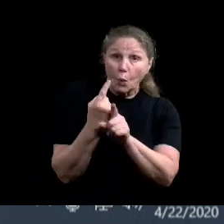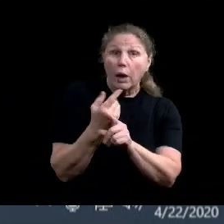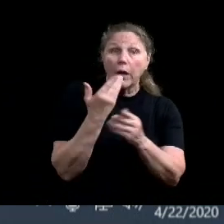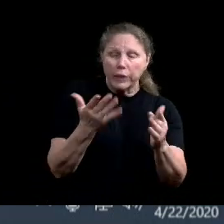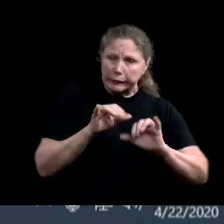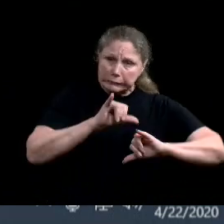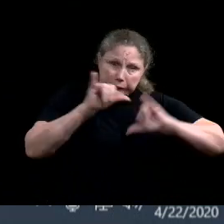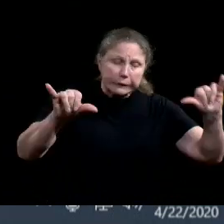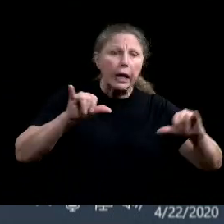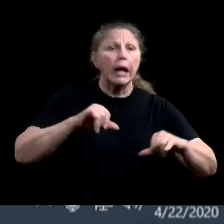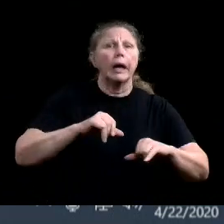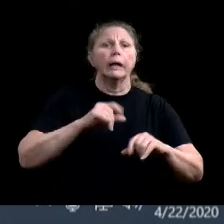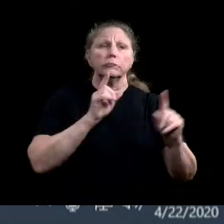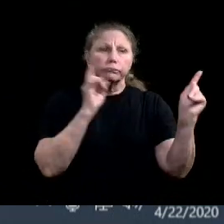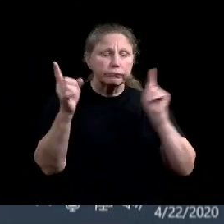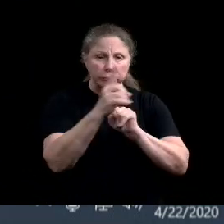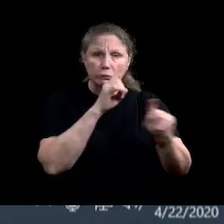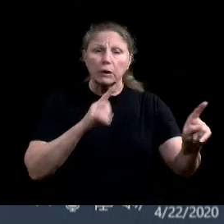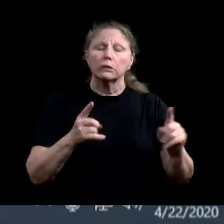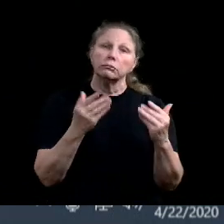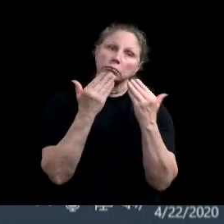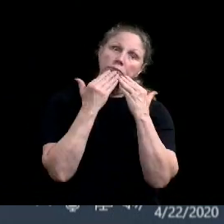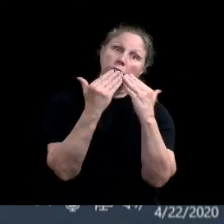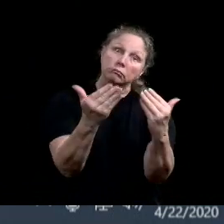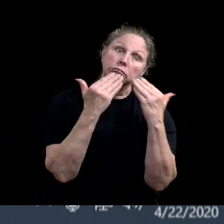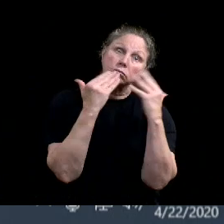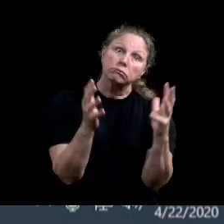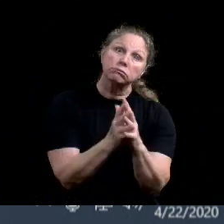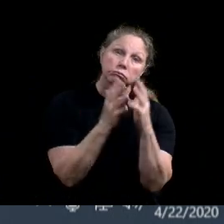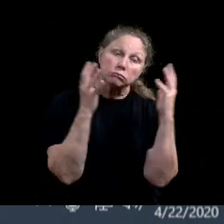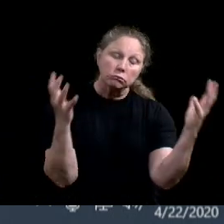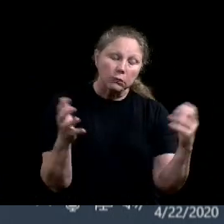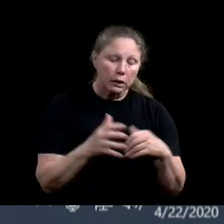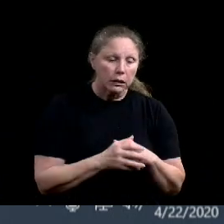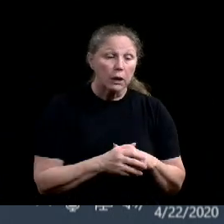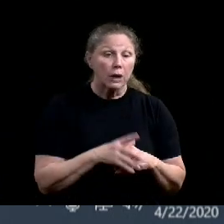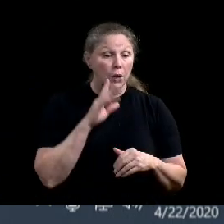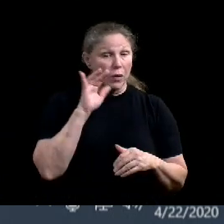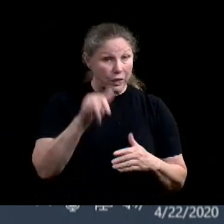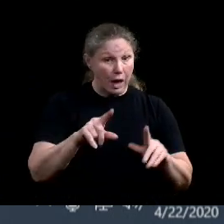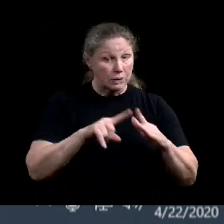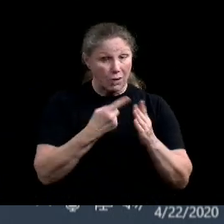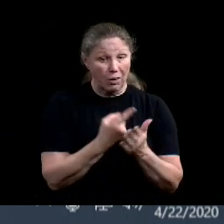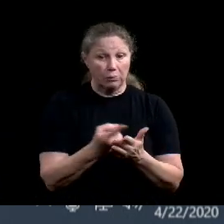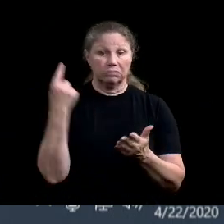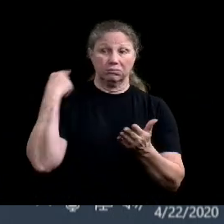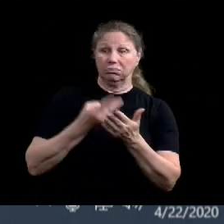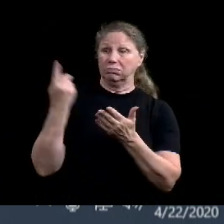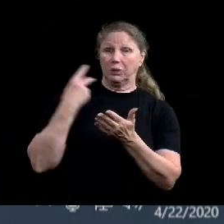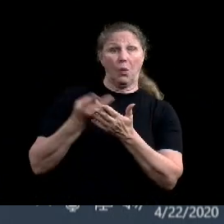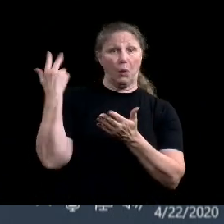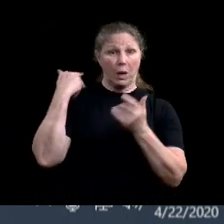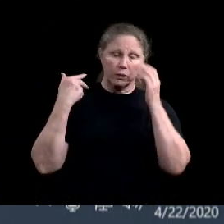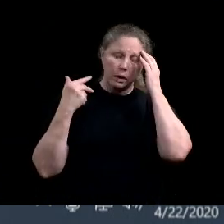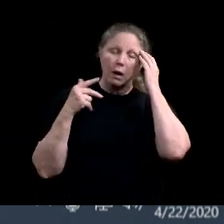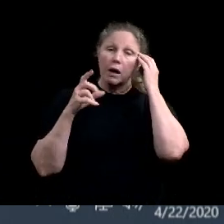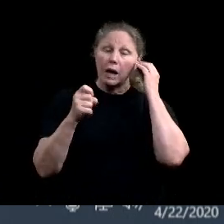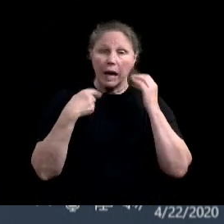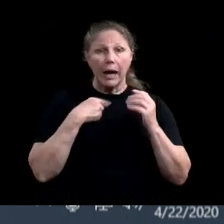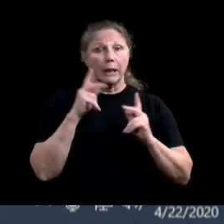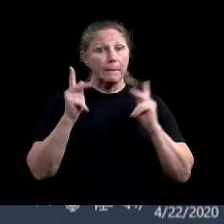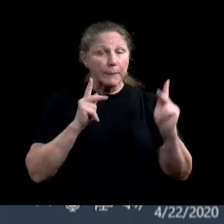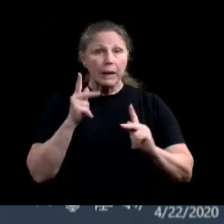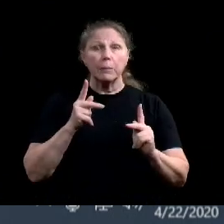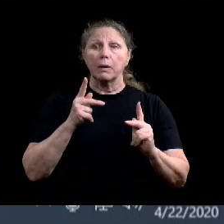back. No doubt this has limited the impact on our community and especially to our hospitals and medical as